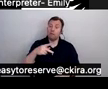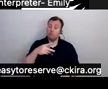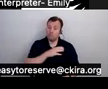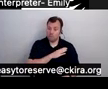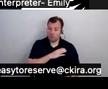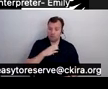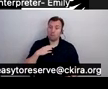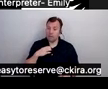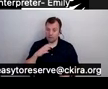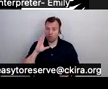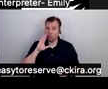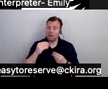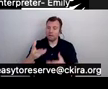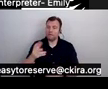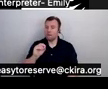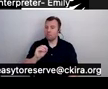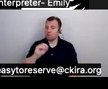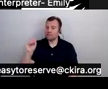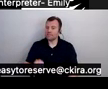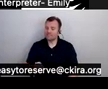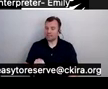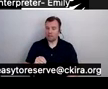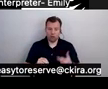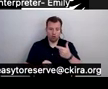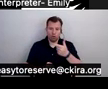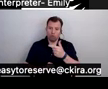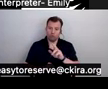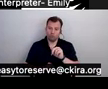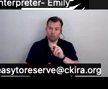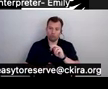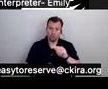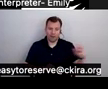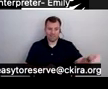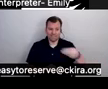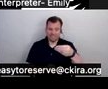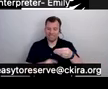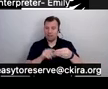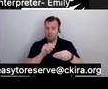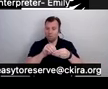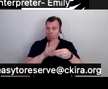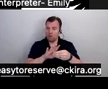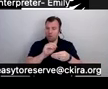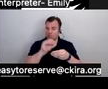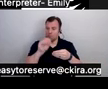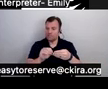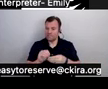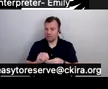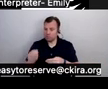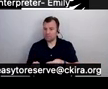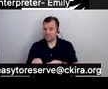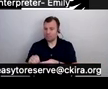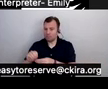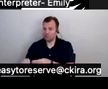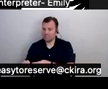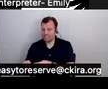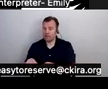called a percentile. So they'll take the grants and they'll actually give them a percentile based on their ranking, and that percentile